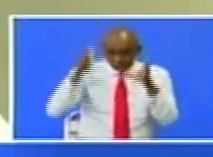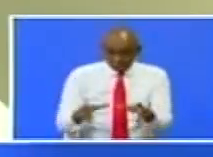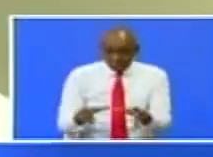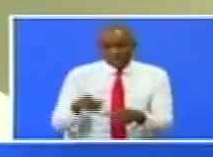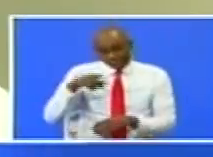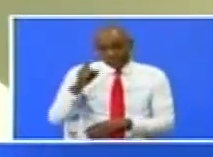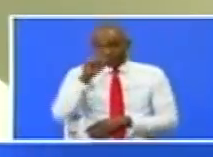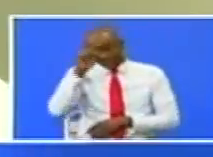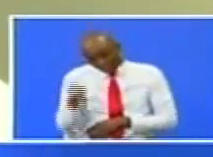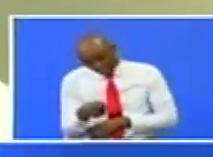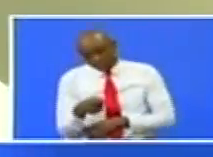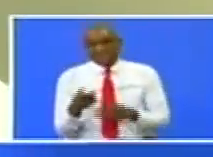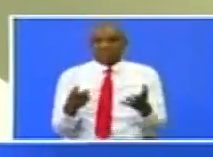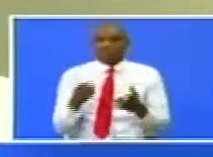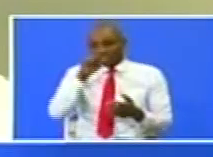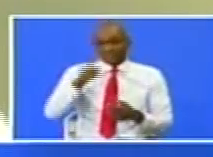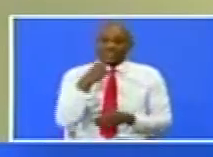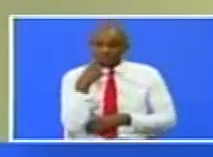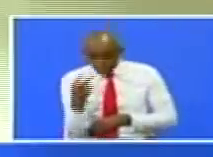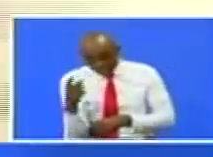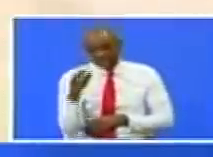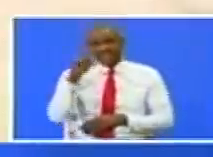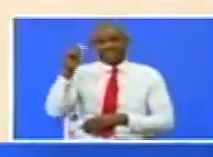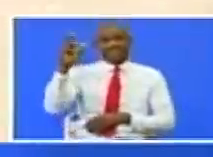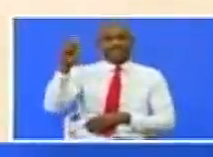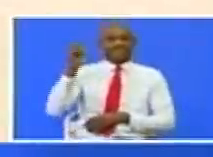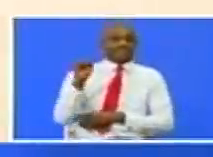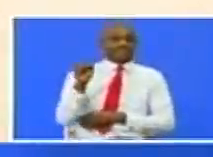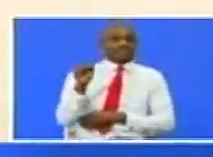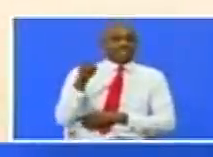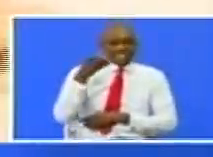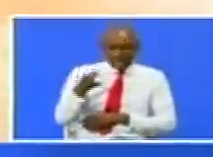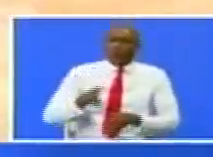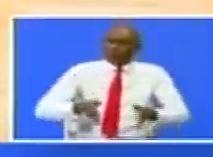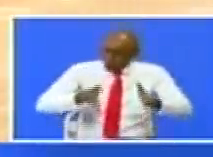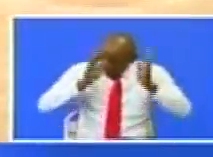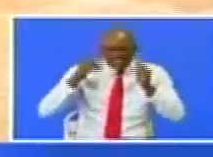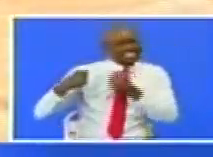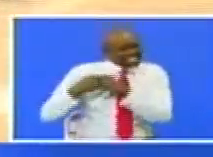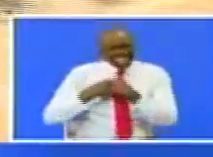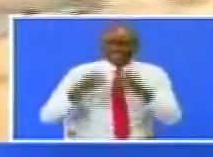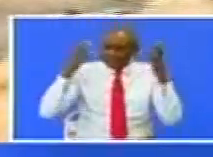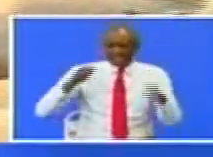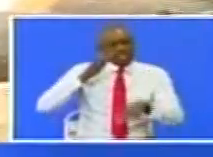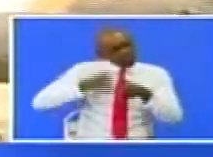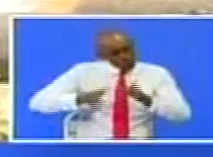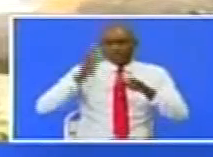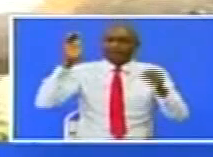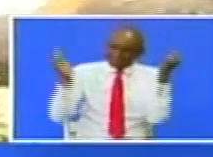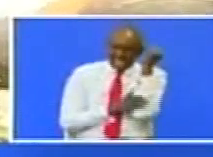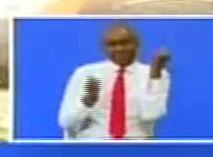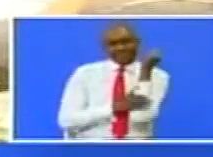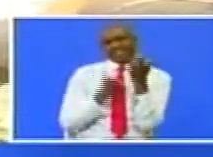tanki ya 1000 ama 1200 ama 2000. The poor road network coupled with lack of electricity in many rural